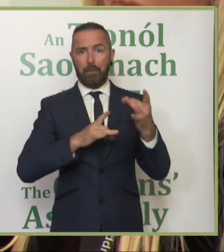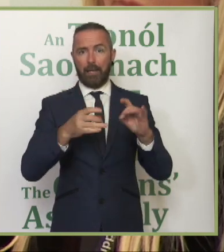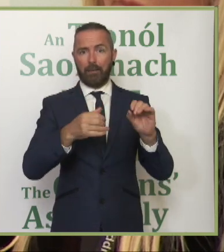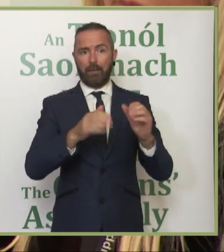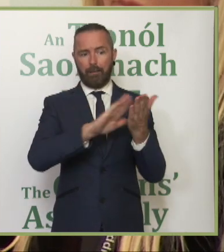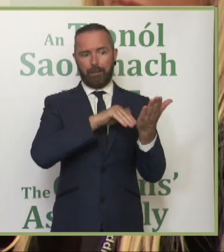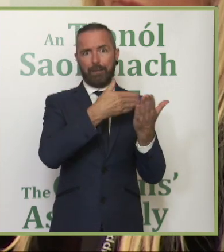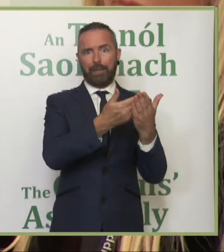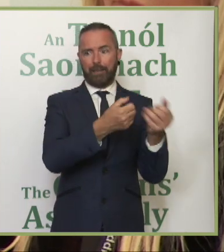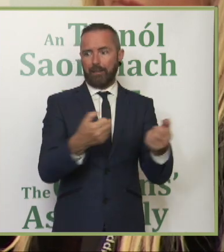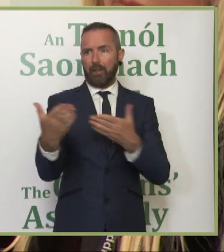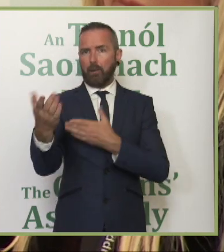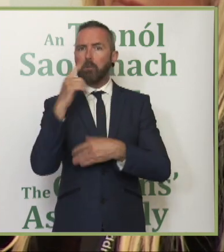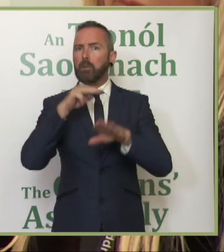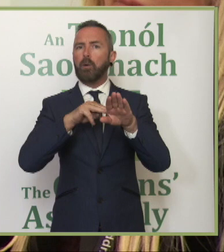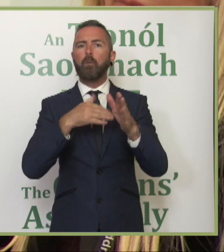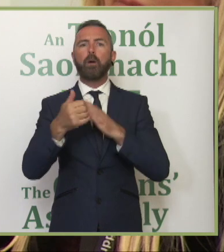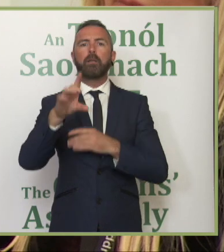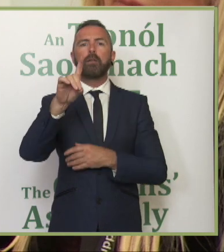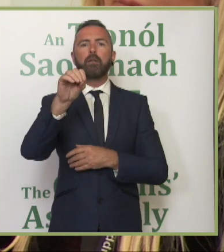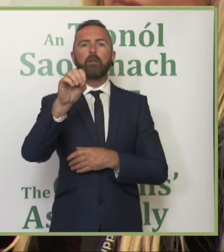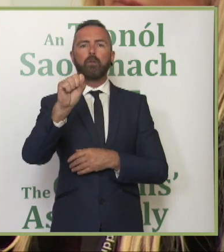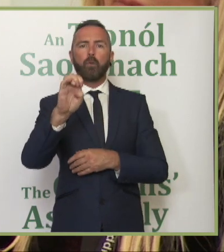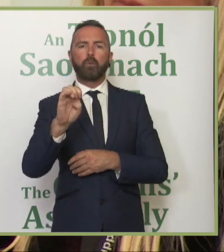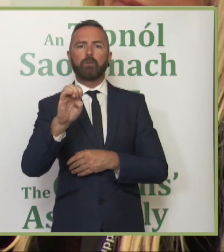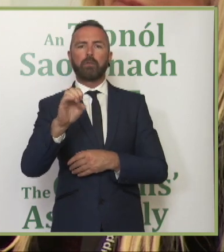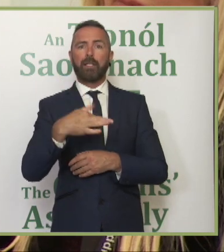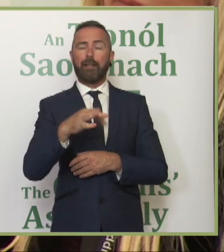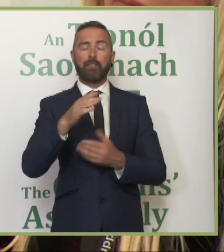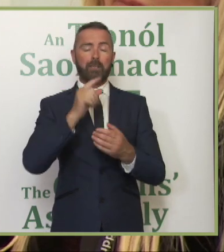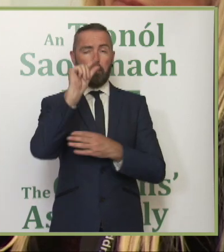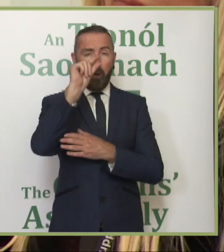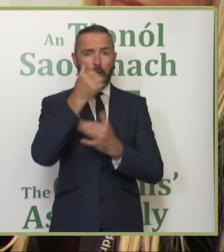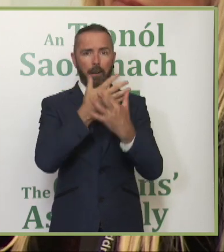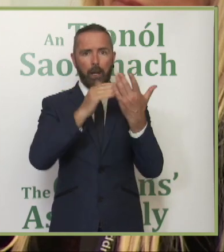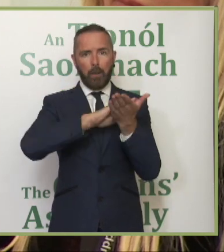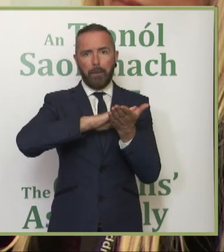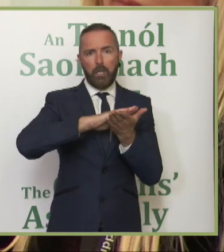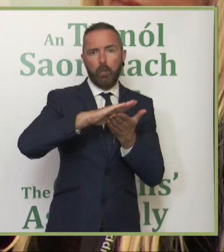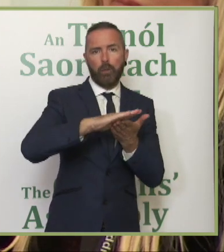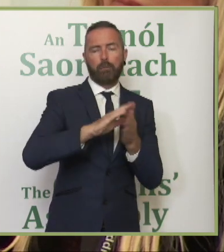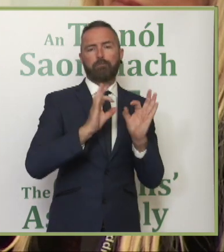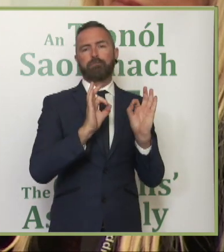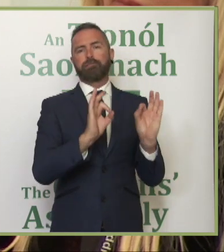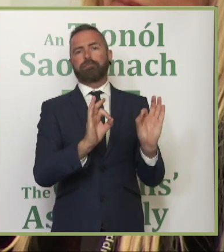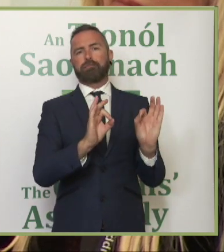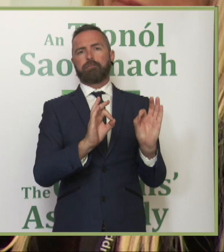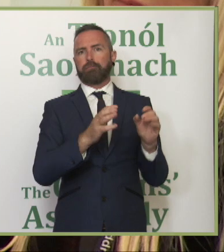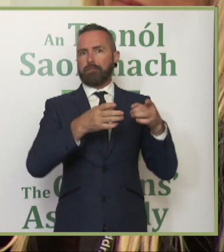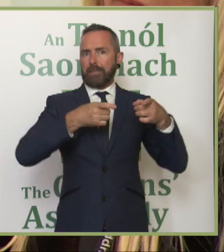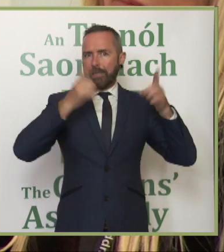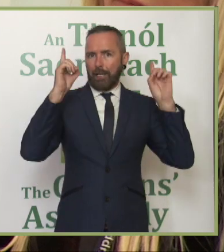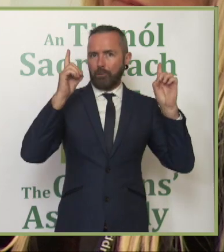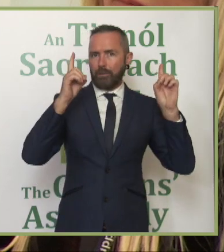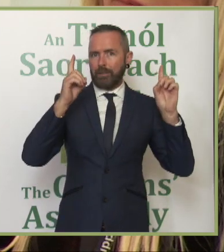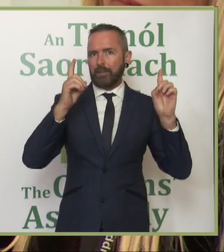problem is the dose problem, which is if you take a very small amount of a pure substance, the risks are much lower than if you take a large amount.